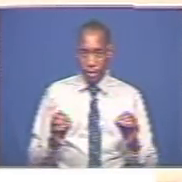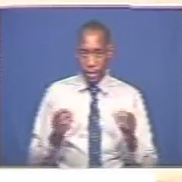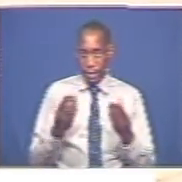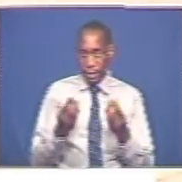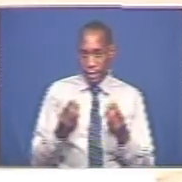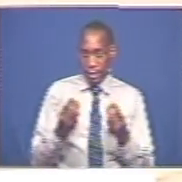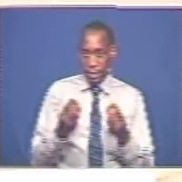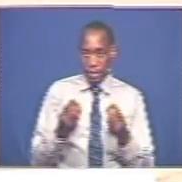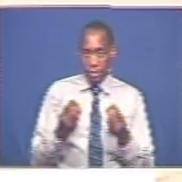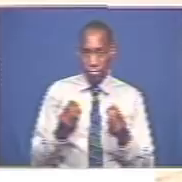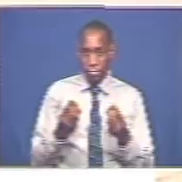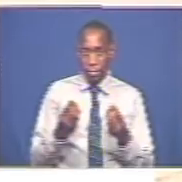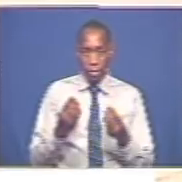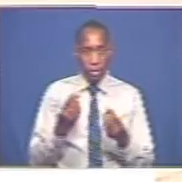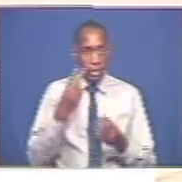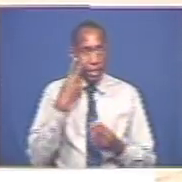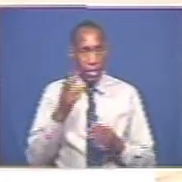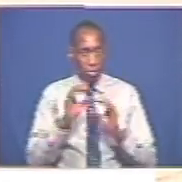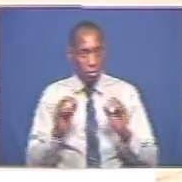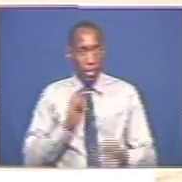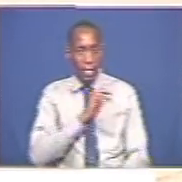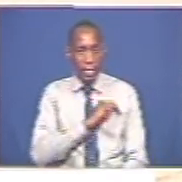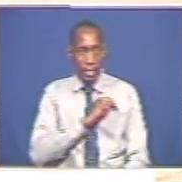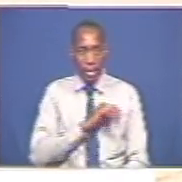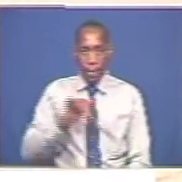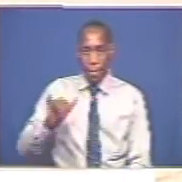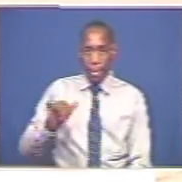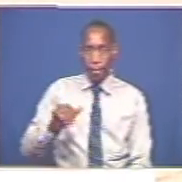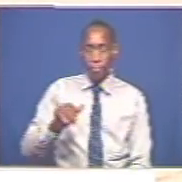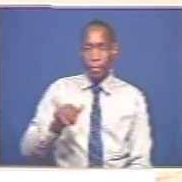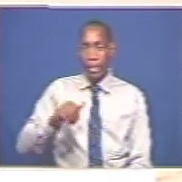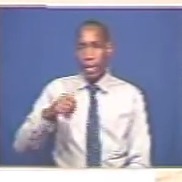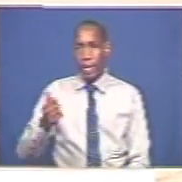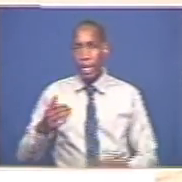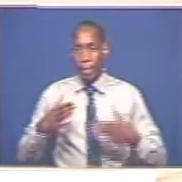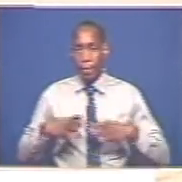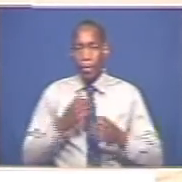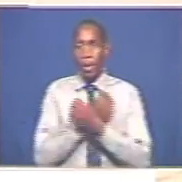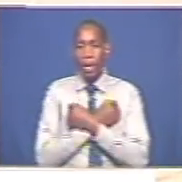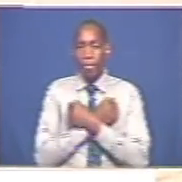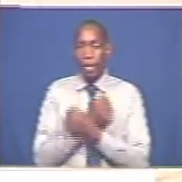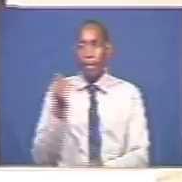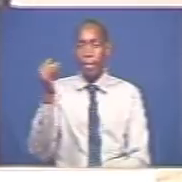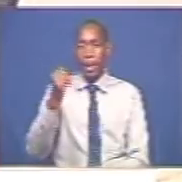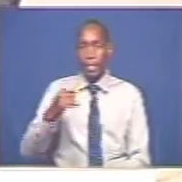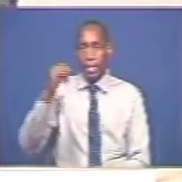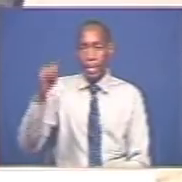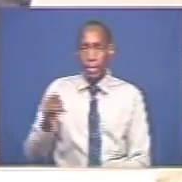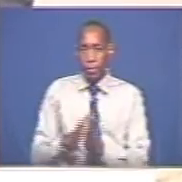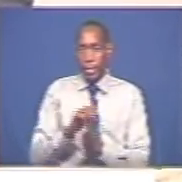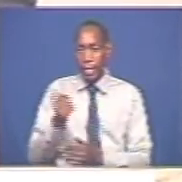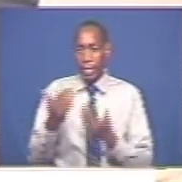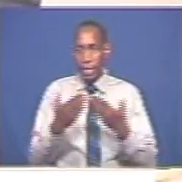because that is their nature. Introverted people like art and other things